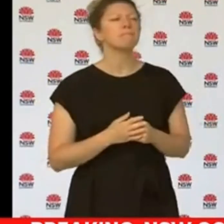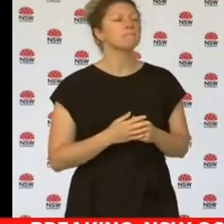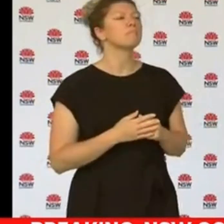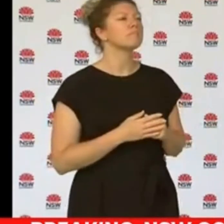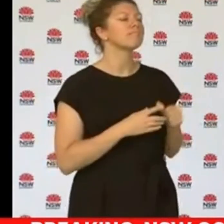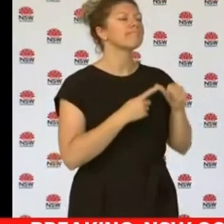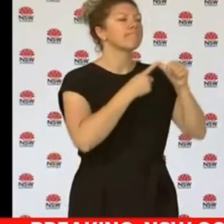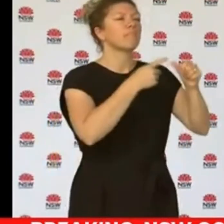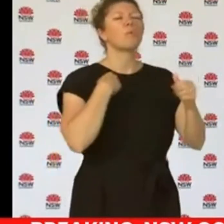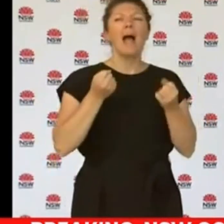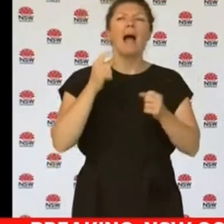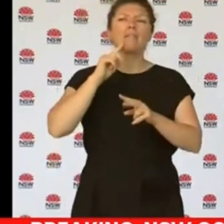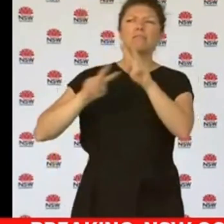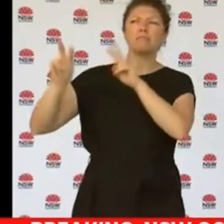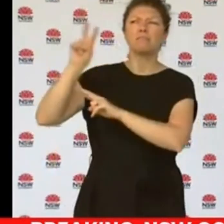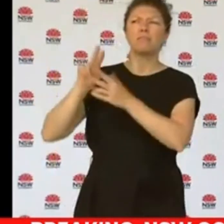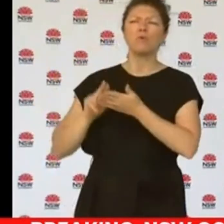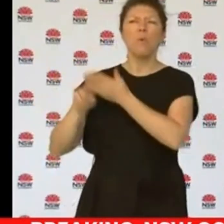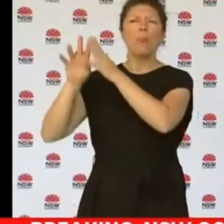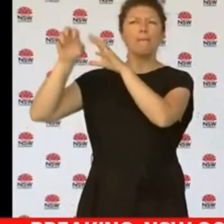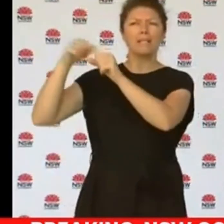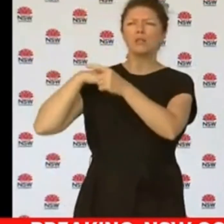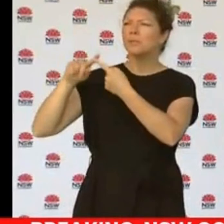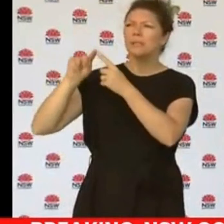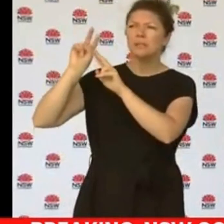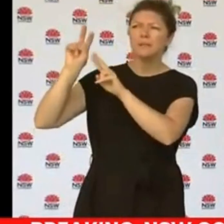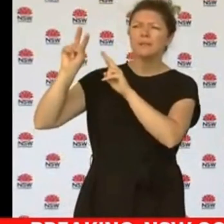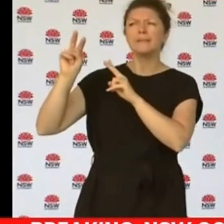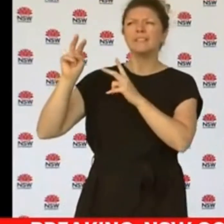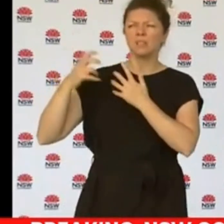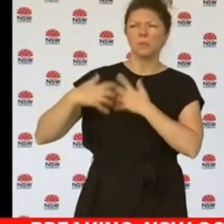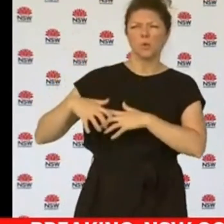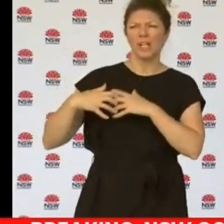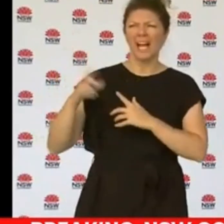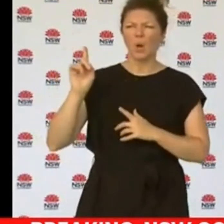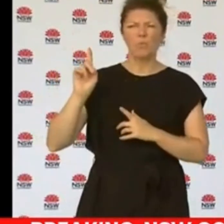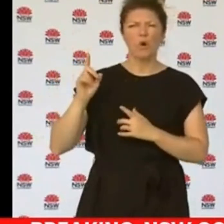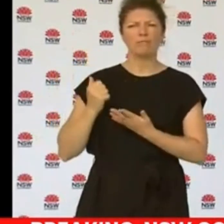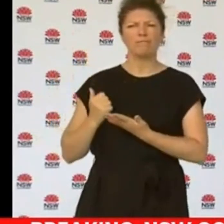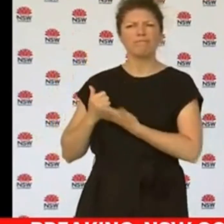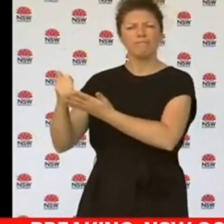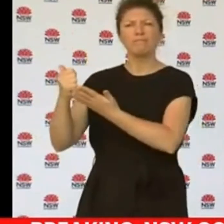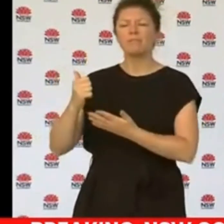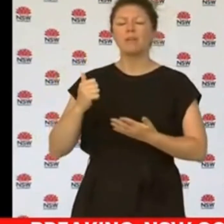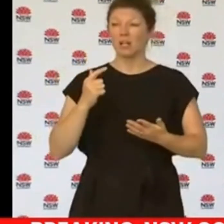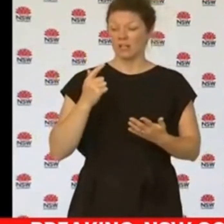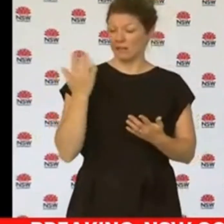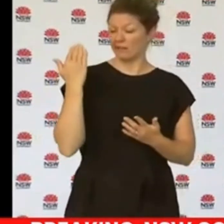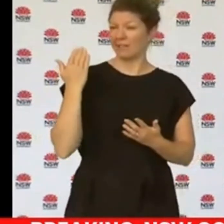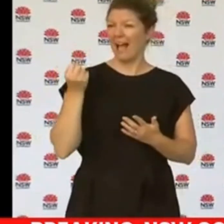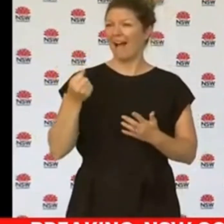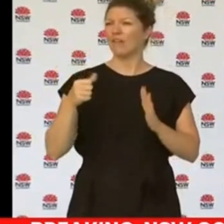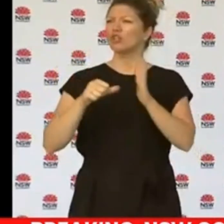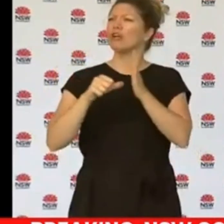assessing the situation with businesses in the northern beaches, especially that northern zone, and the Treasurer announced recently that the voucher system